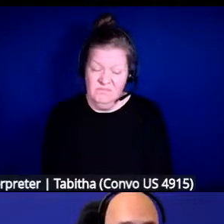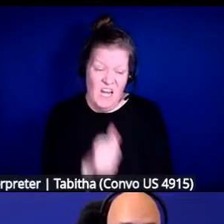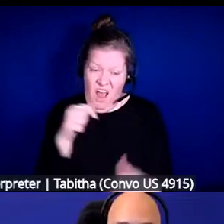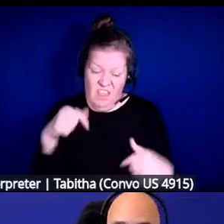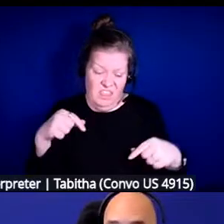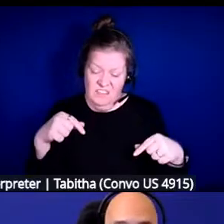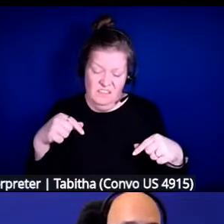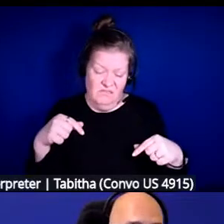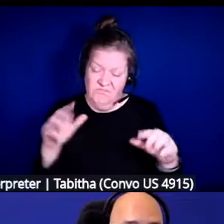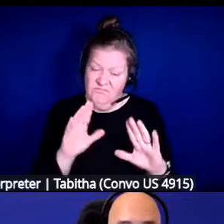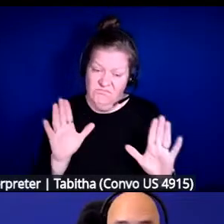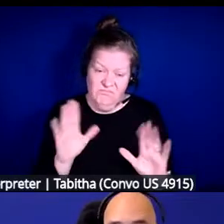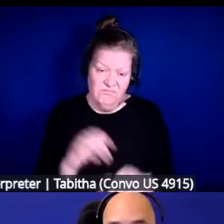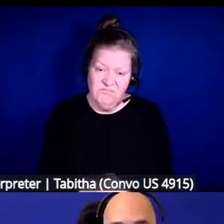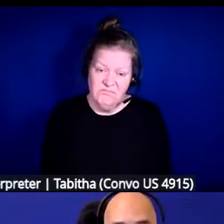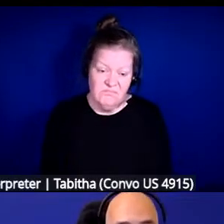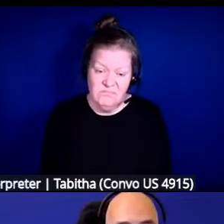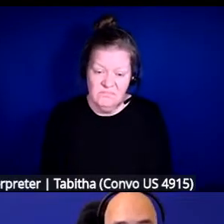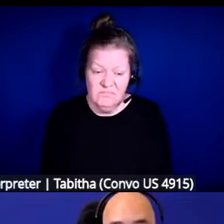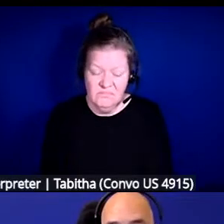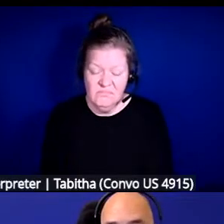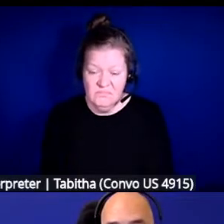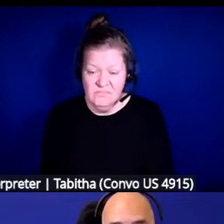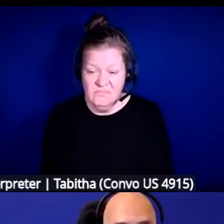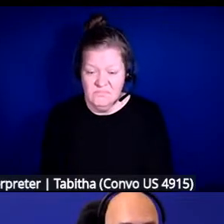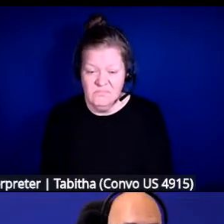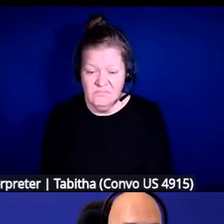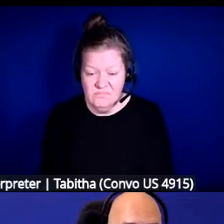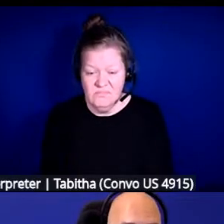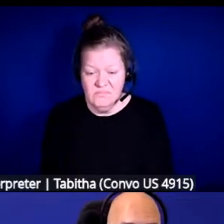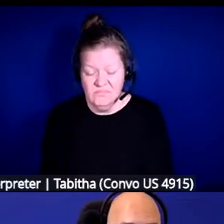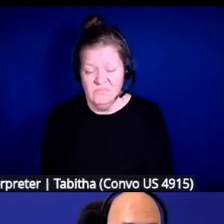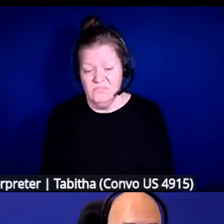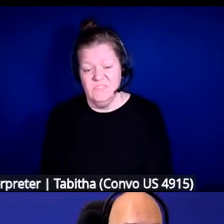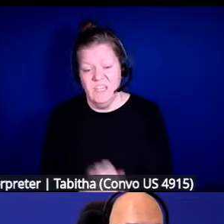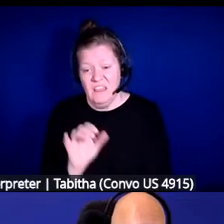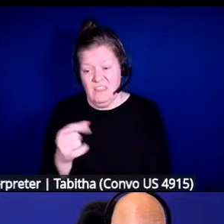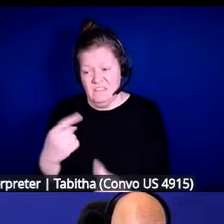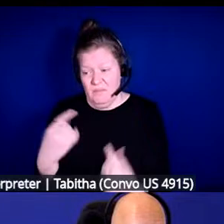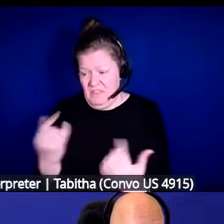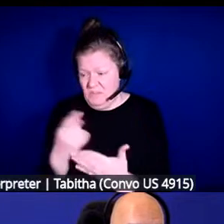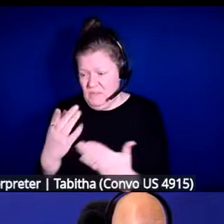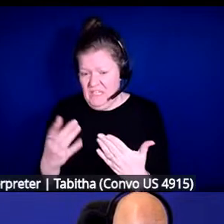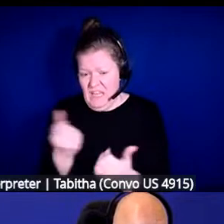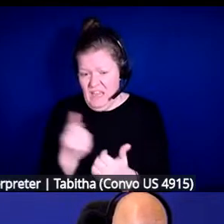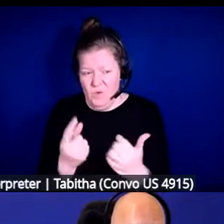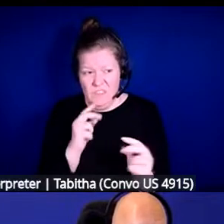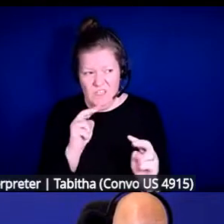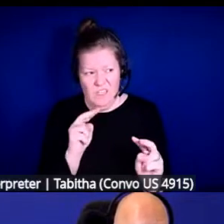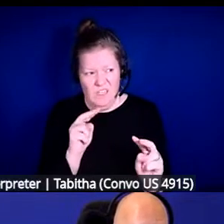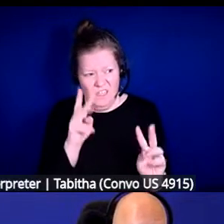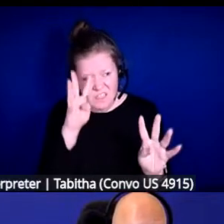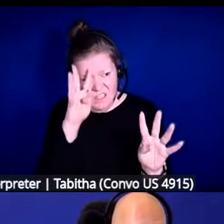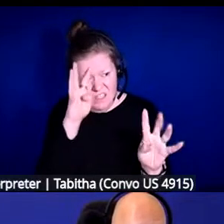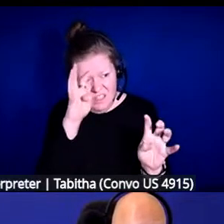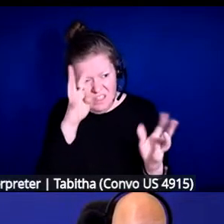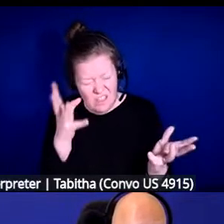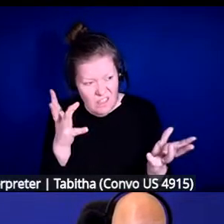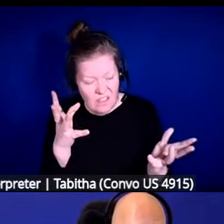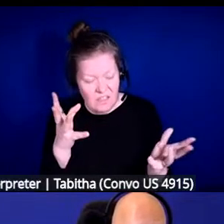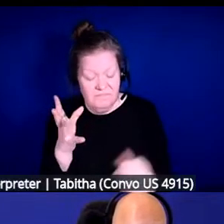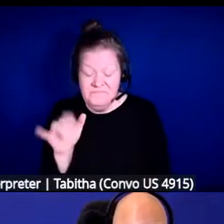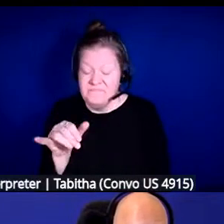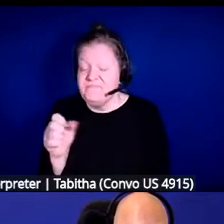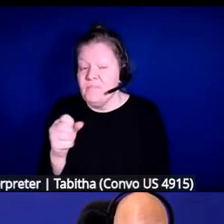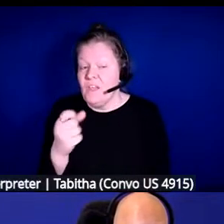Yeah, we have that coming this weekend, and everybody's kind of like going, "What?" I thought there